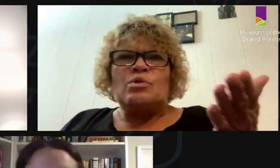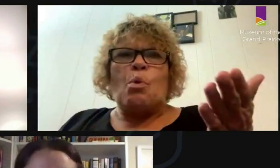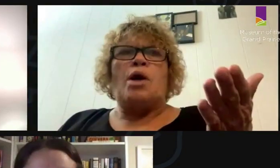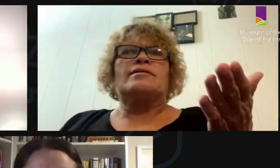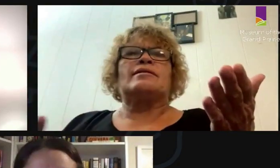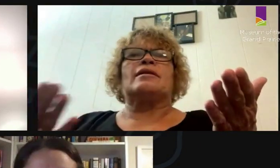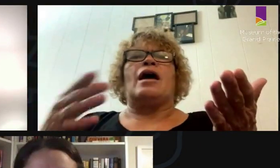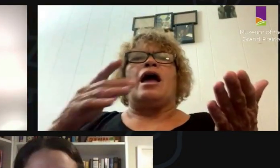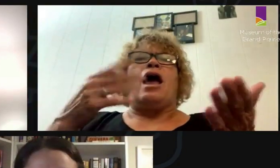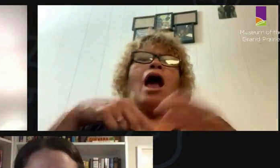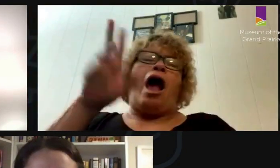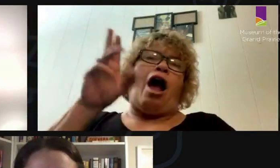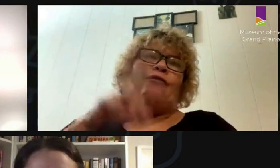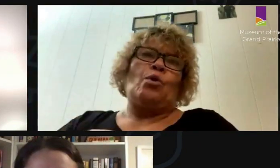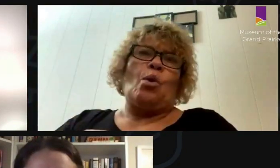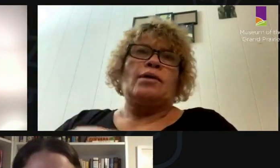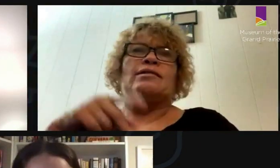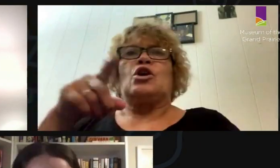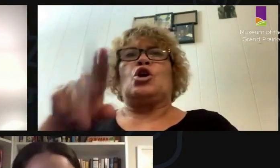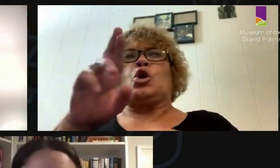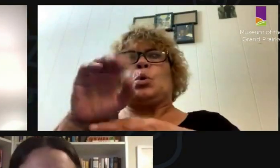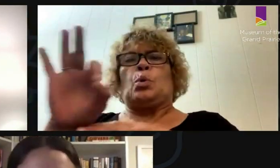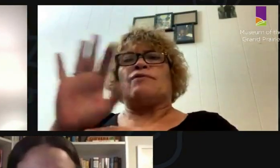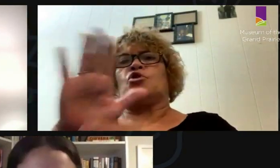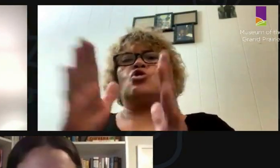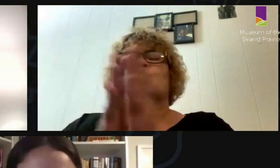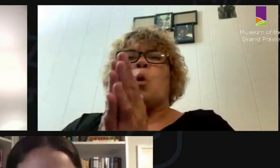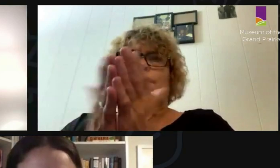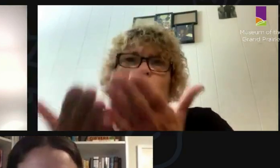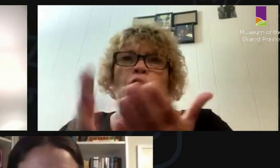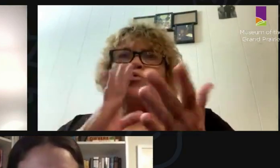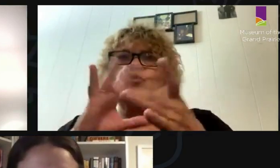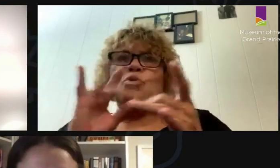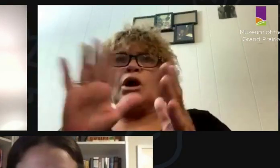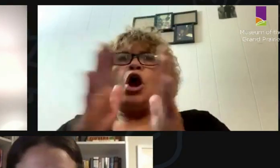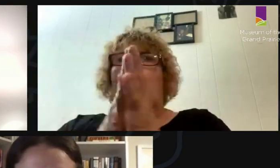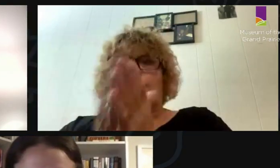sort of thing. Of course, you know, you referenced your book, and then also